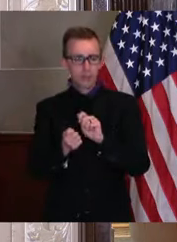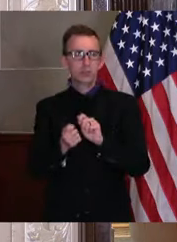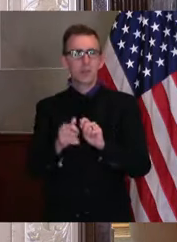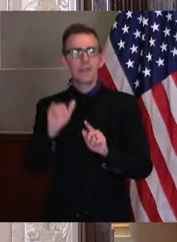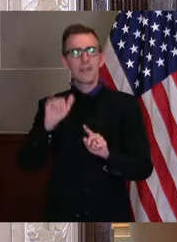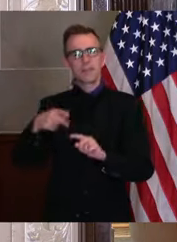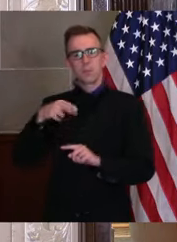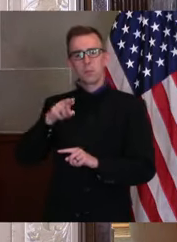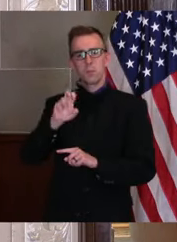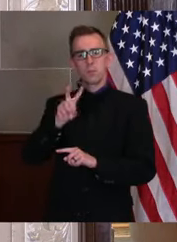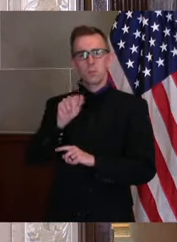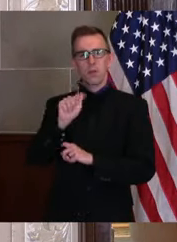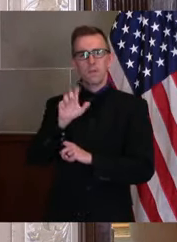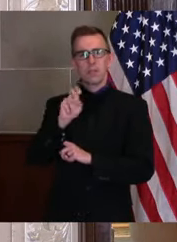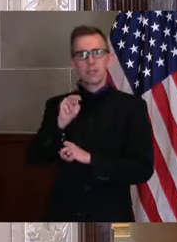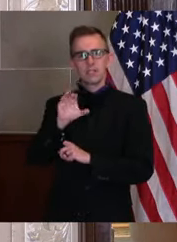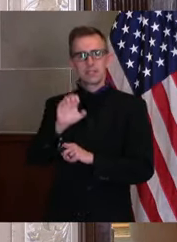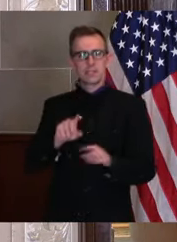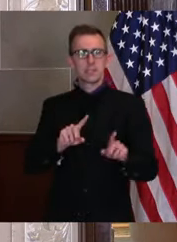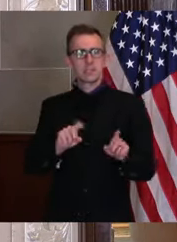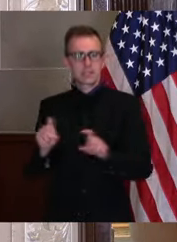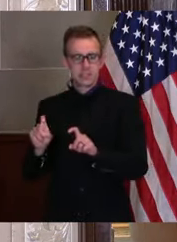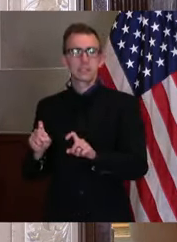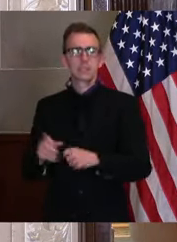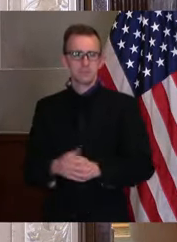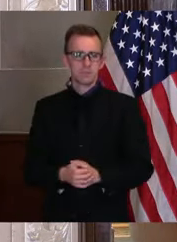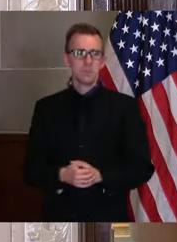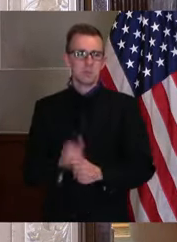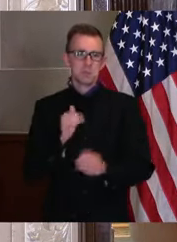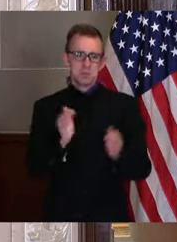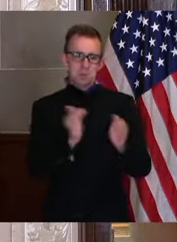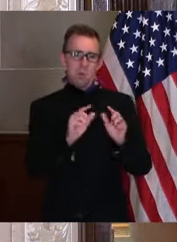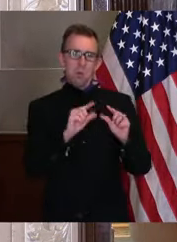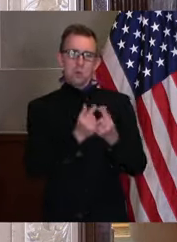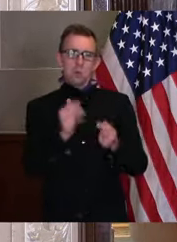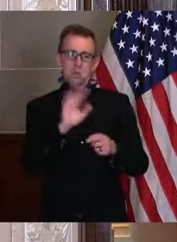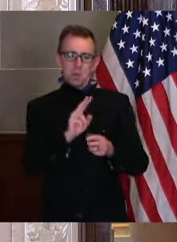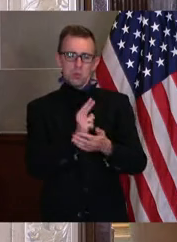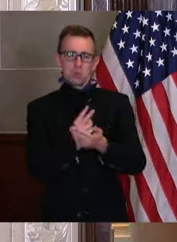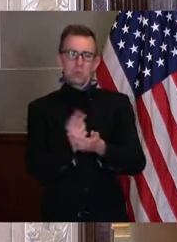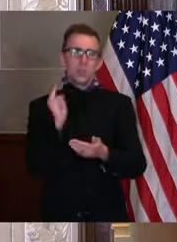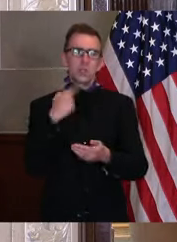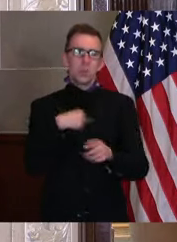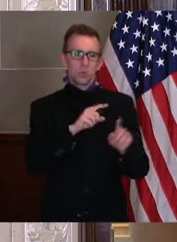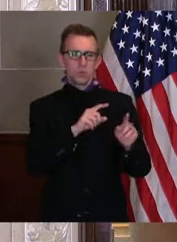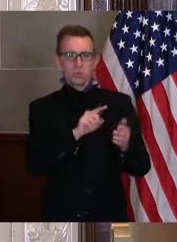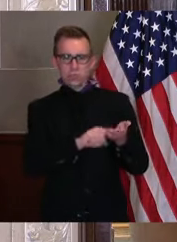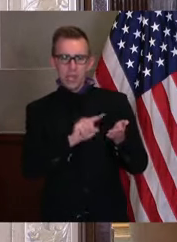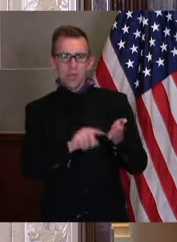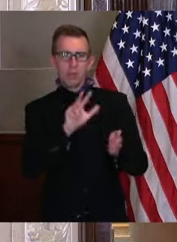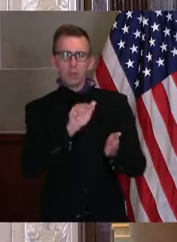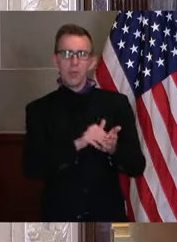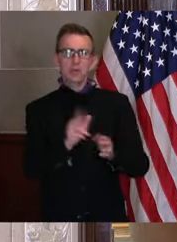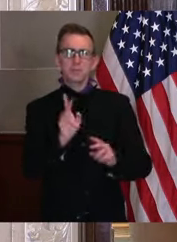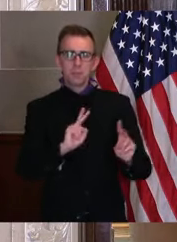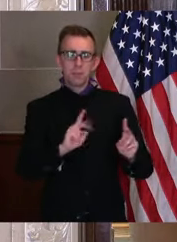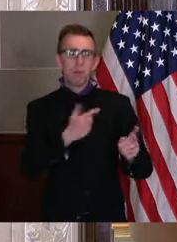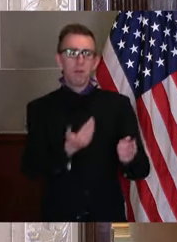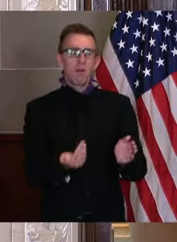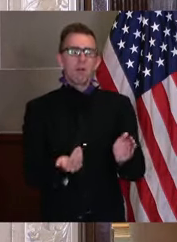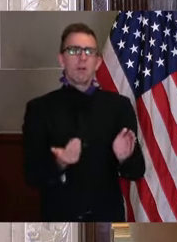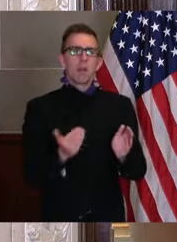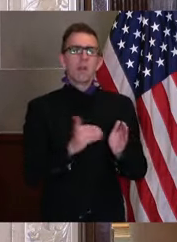call prevalence testing. And we did a small group of that about 2 weeks ago where we checked 3,000 people. But these, again,